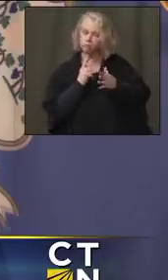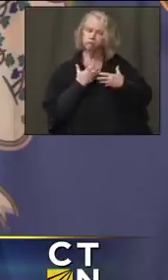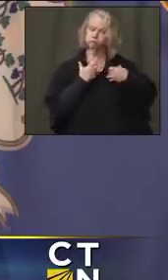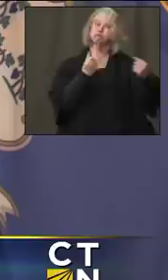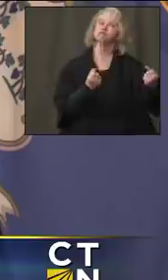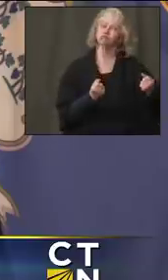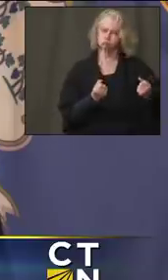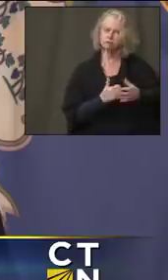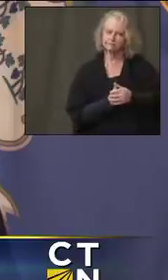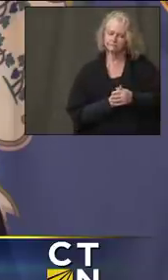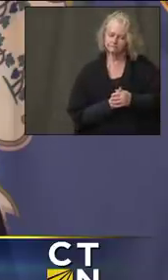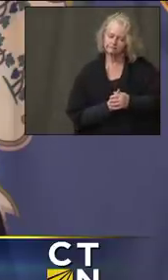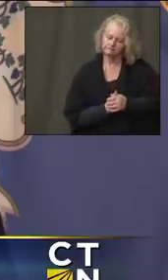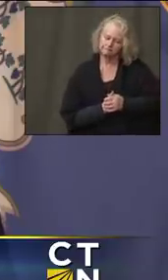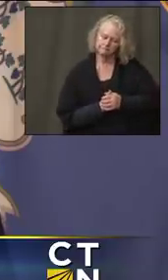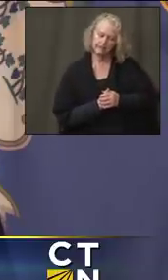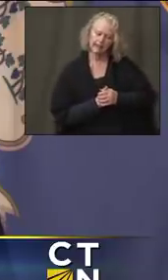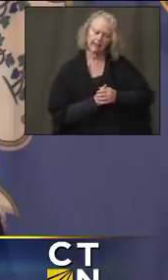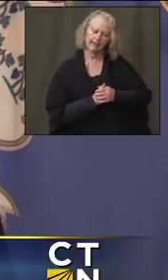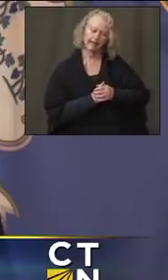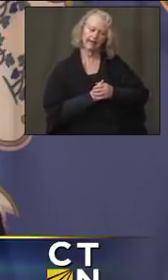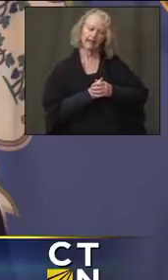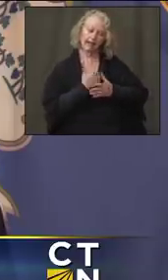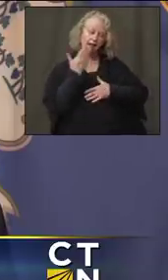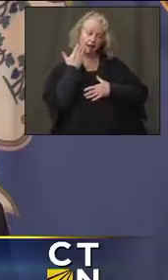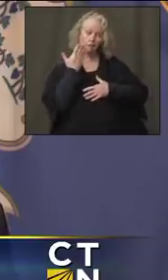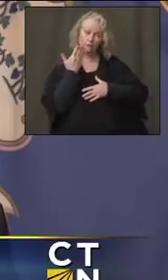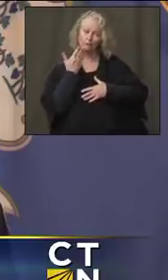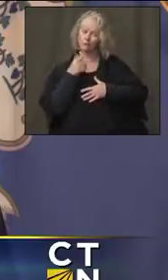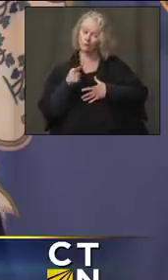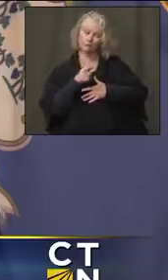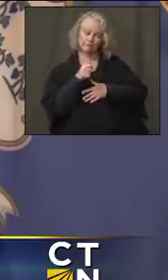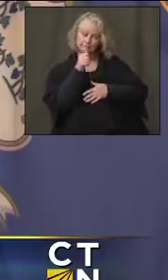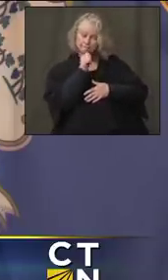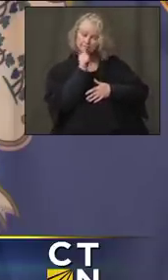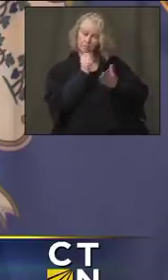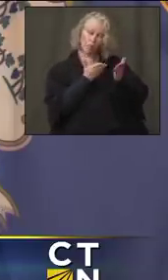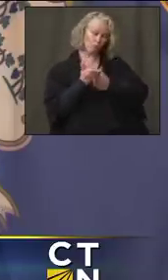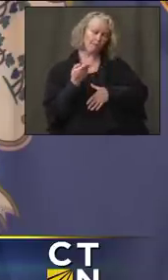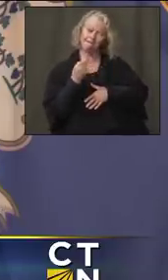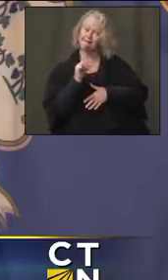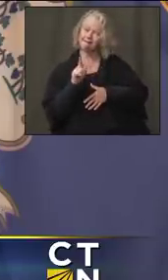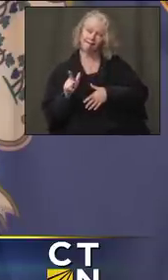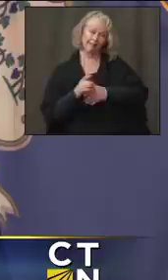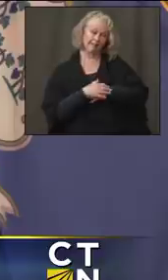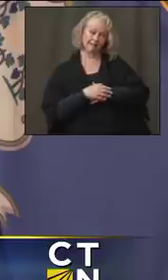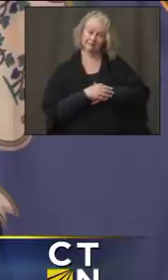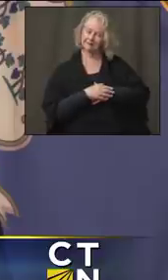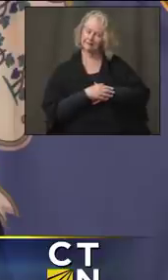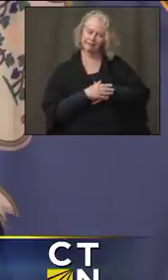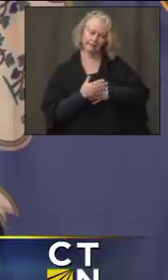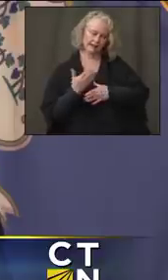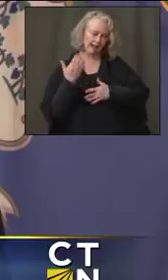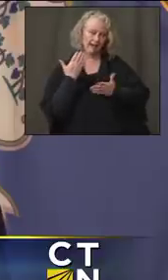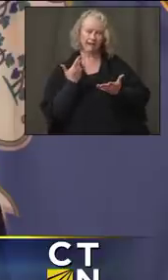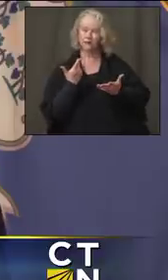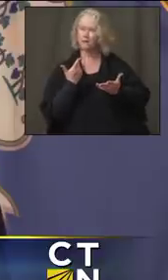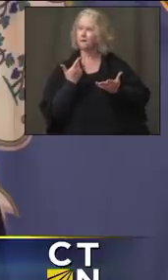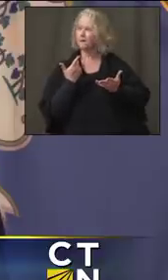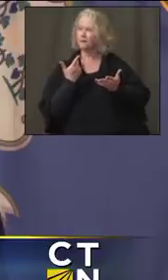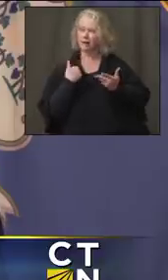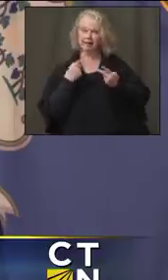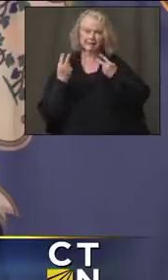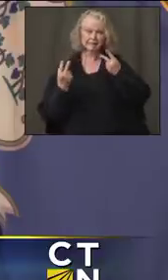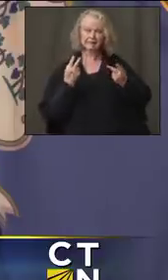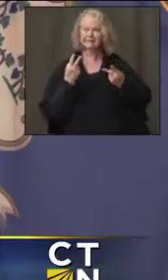Connecticut. I'd say I know the hell you're going through. You know, I always tell you what it meant to me being at Rensselaer Field and seeing